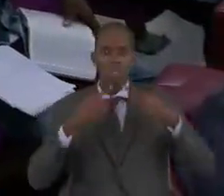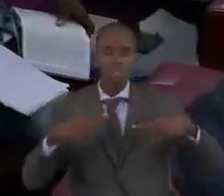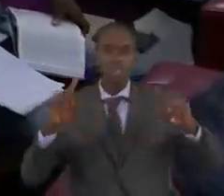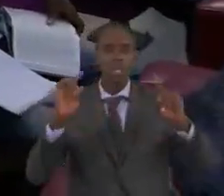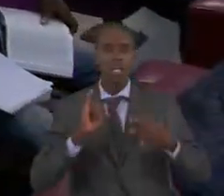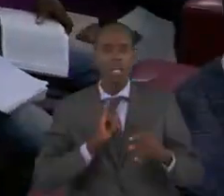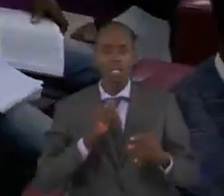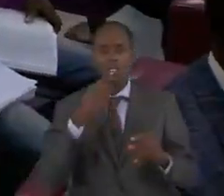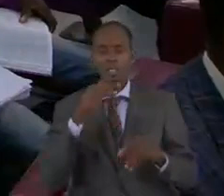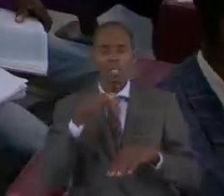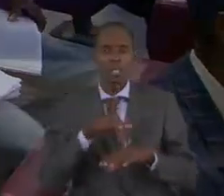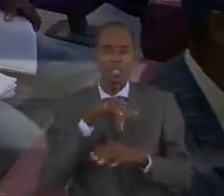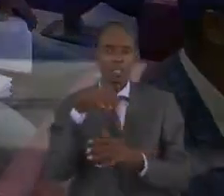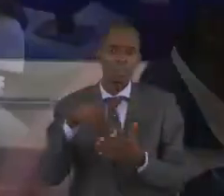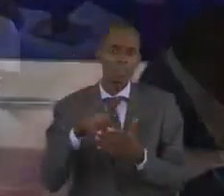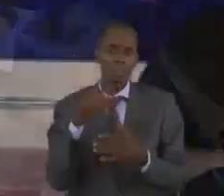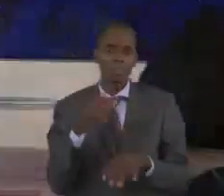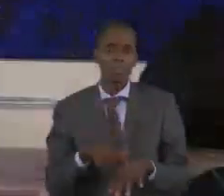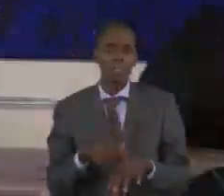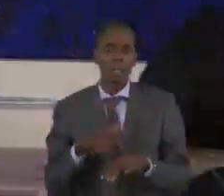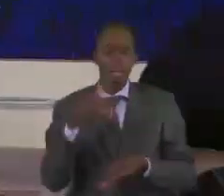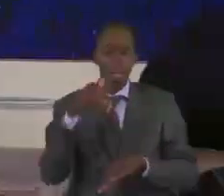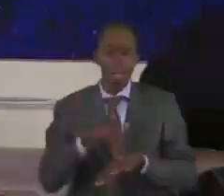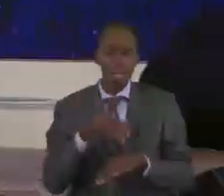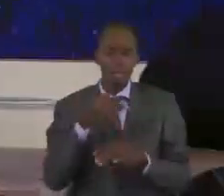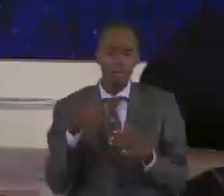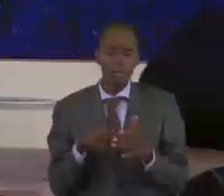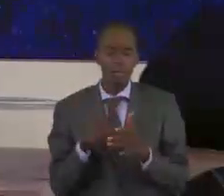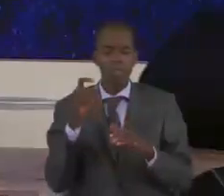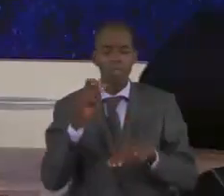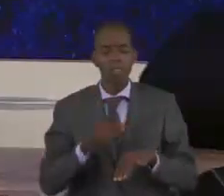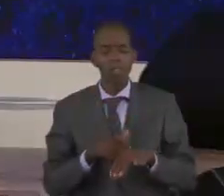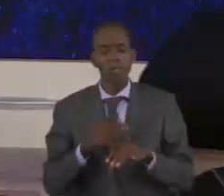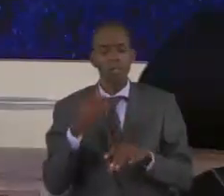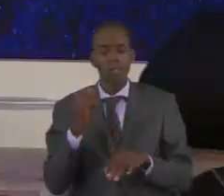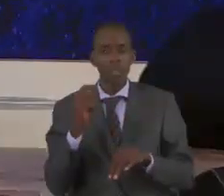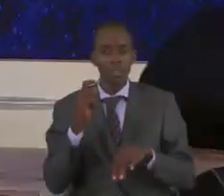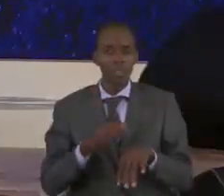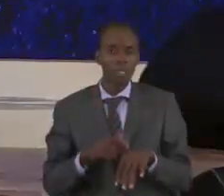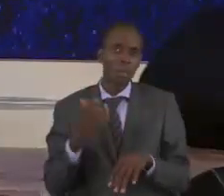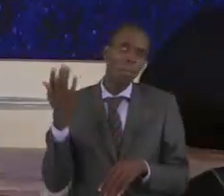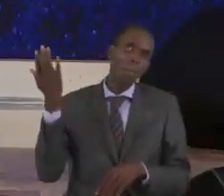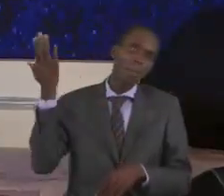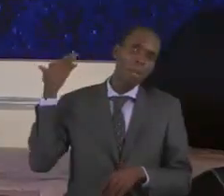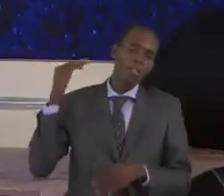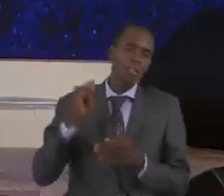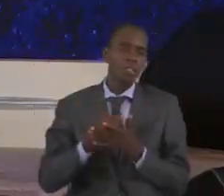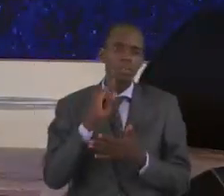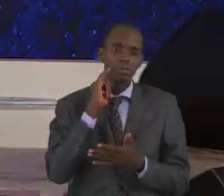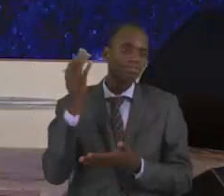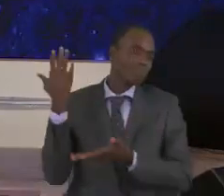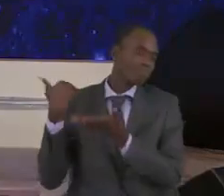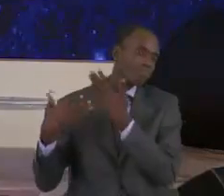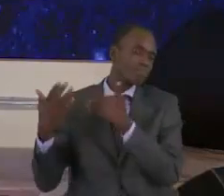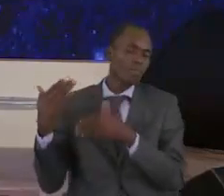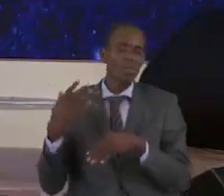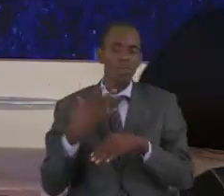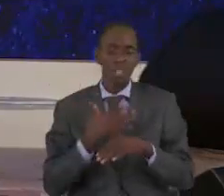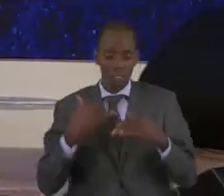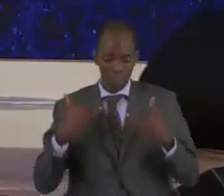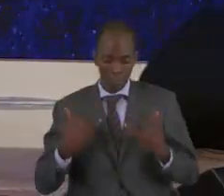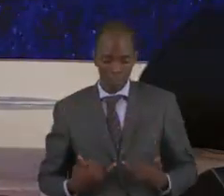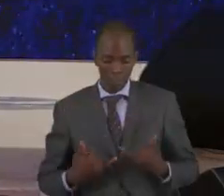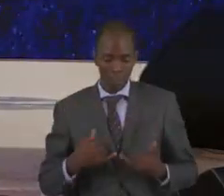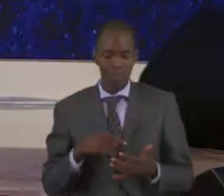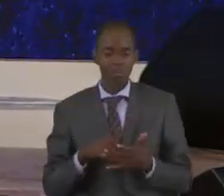at this time. At this time, the time past that's gone, at this